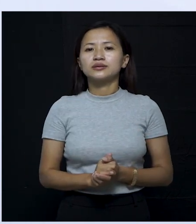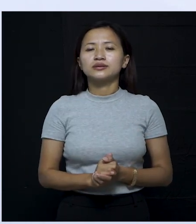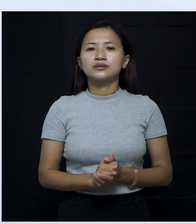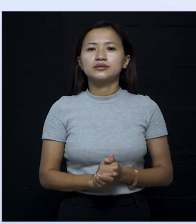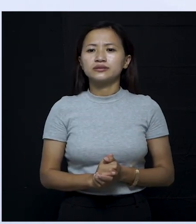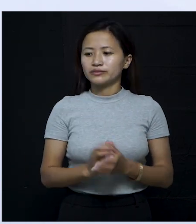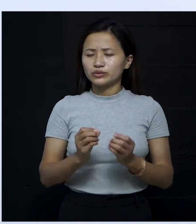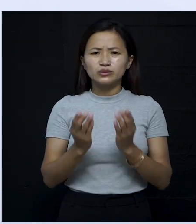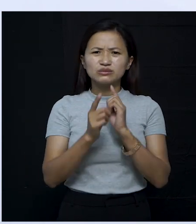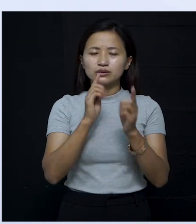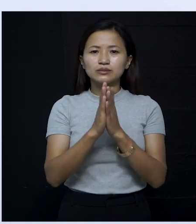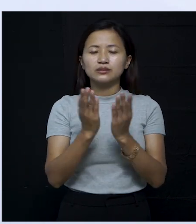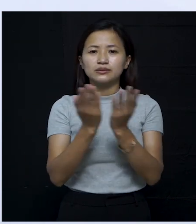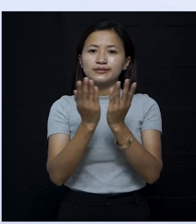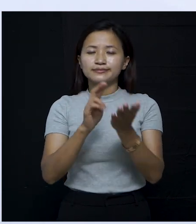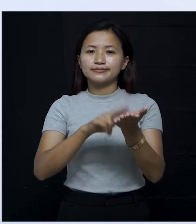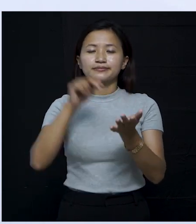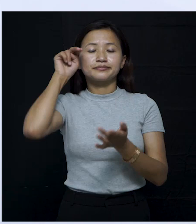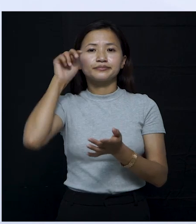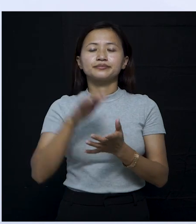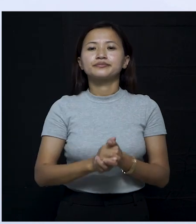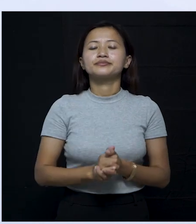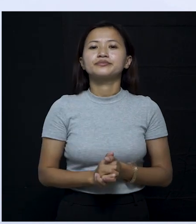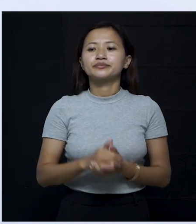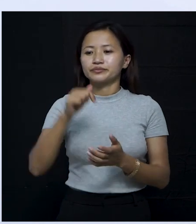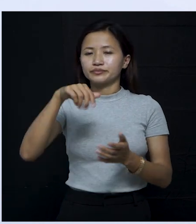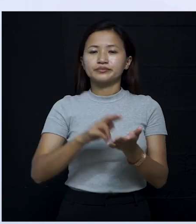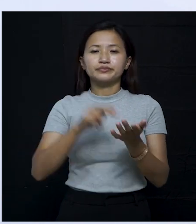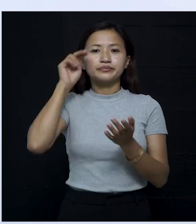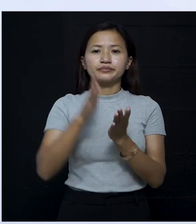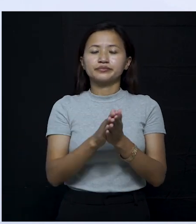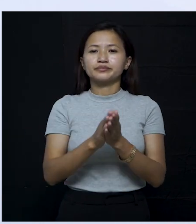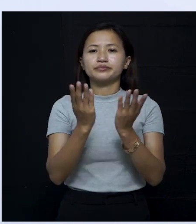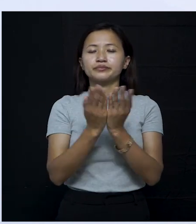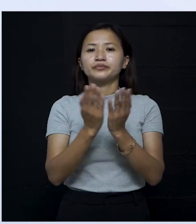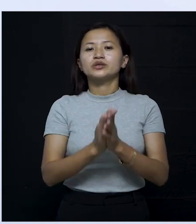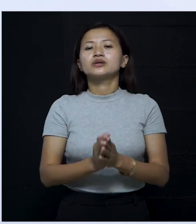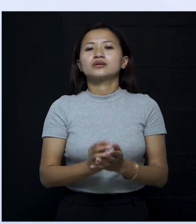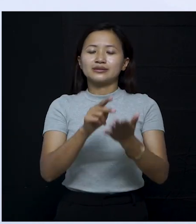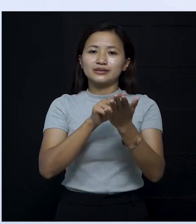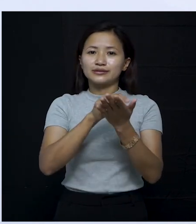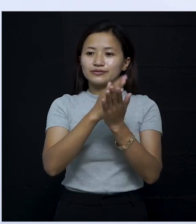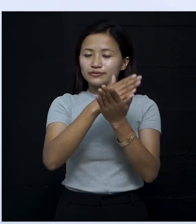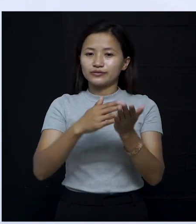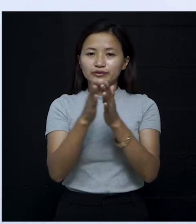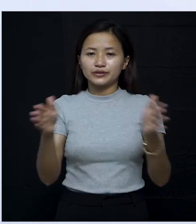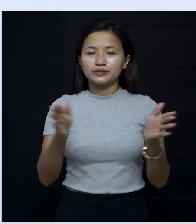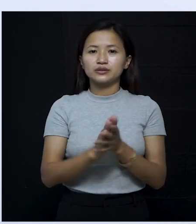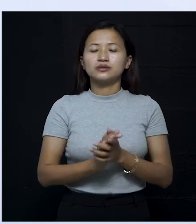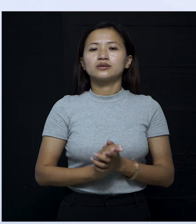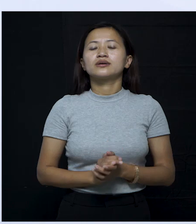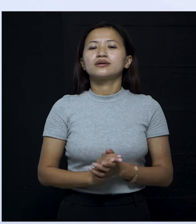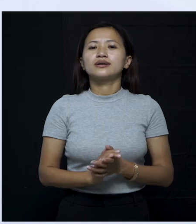this Nagaland book, you all know that this Nagaland book, it has been divided into two parts, isn't it? The first part, that